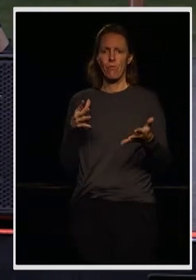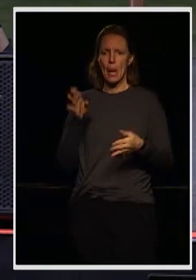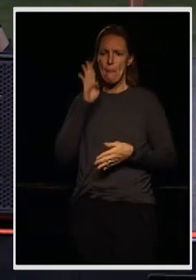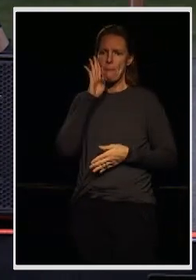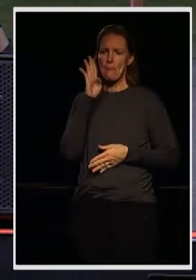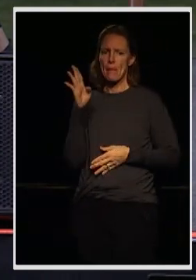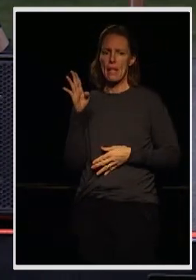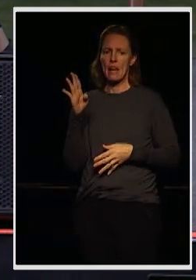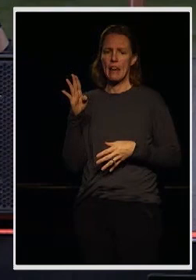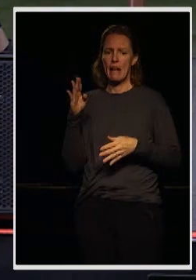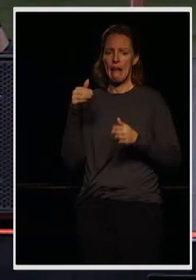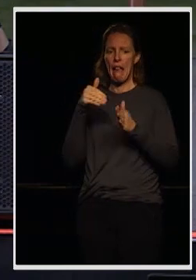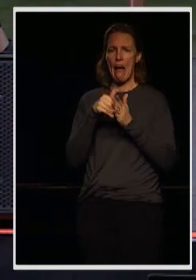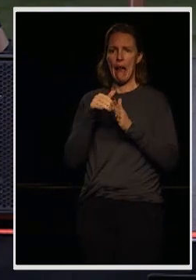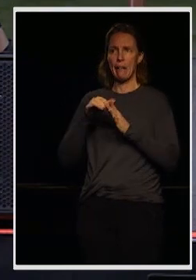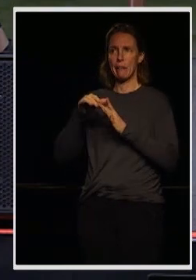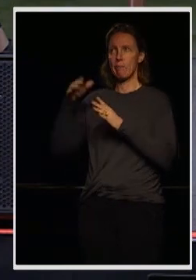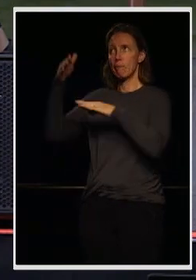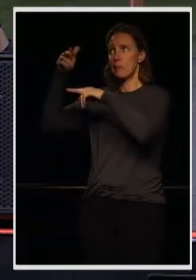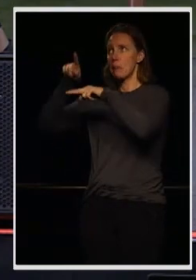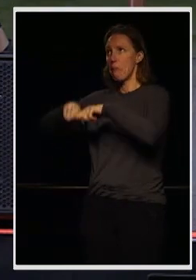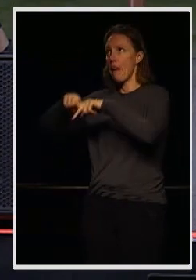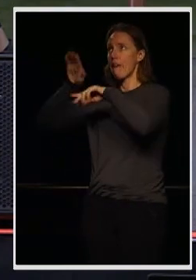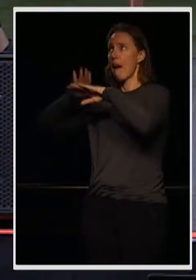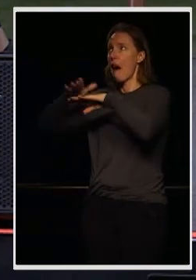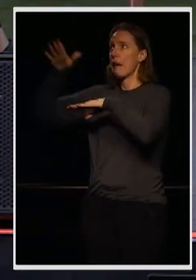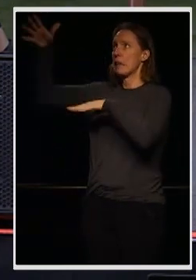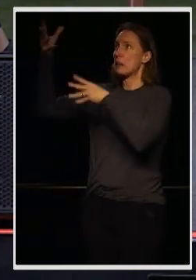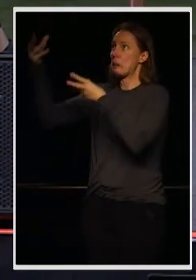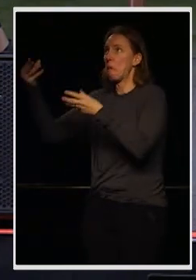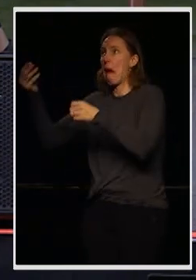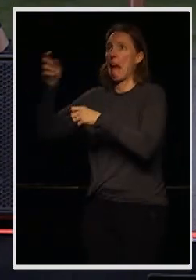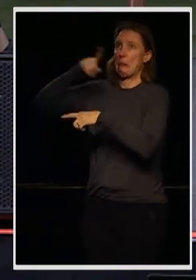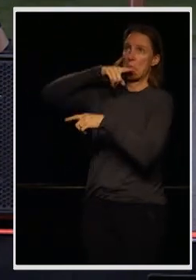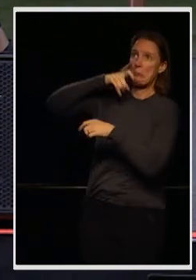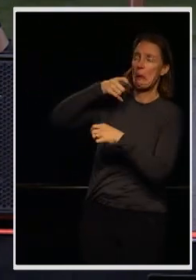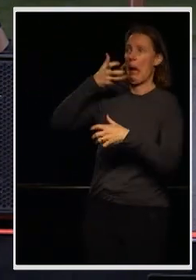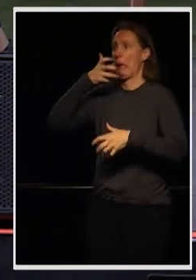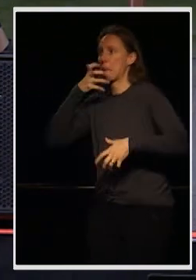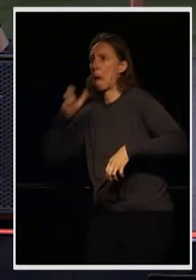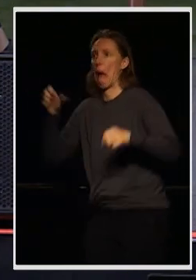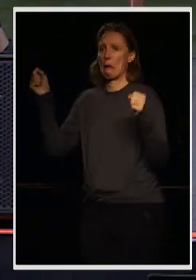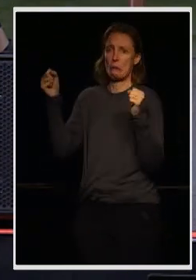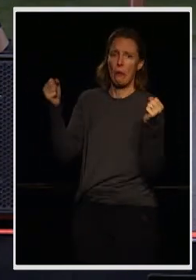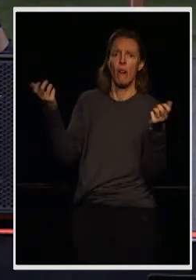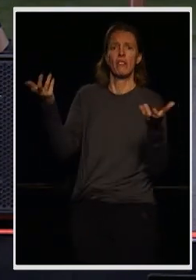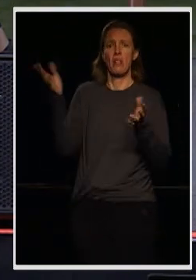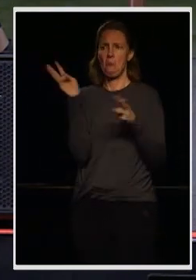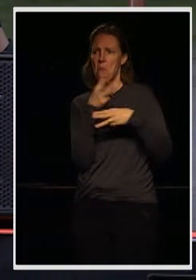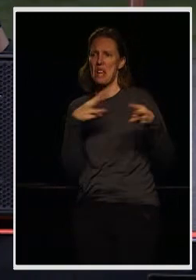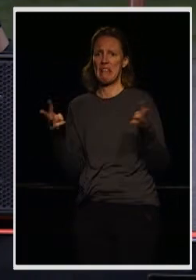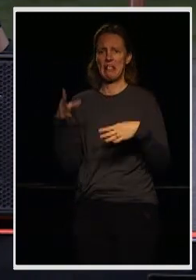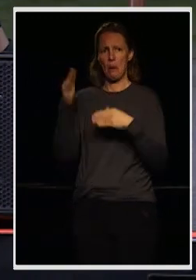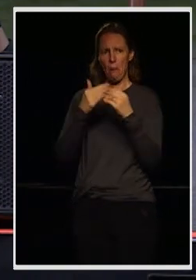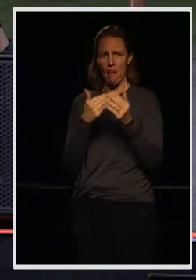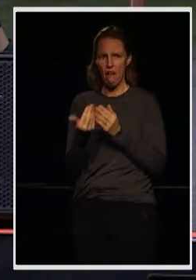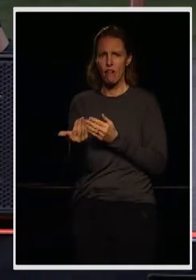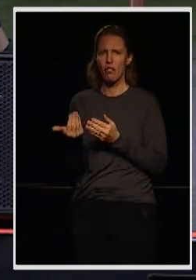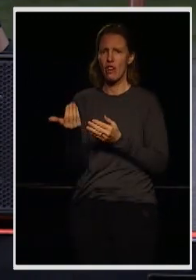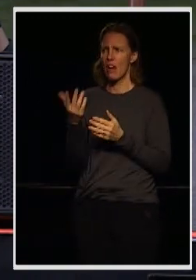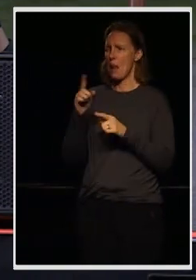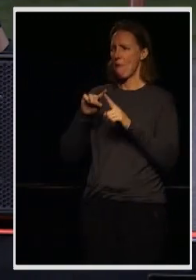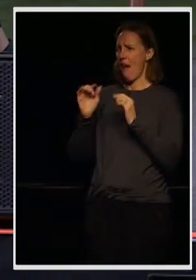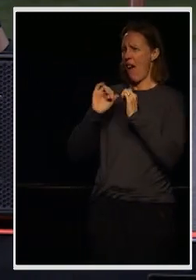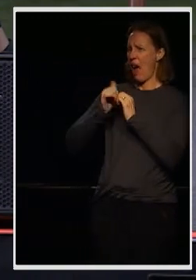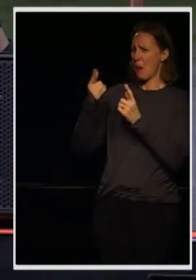being at the mercy of it's too wet, it's too dry, it's too hot, it's too cold, it's too windy, whatever it is. But